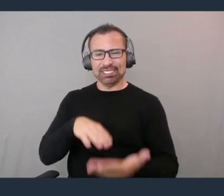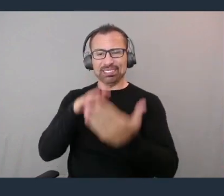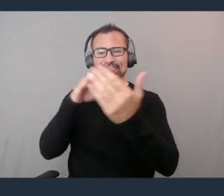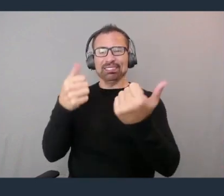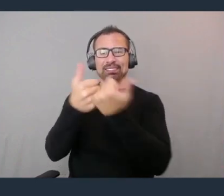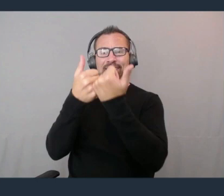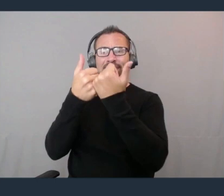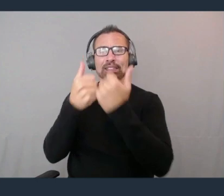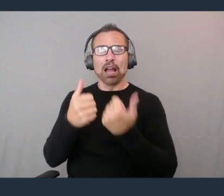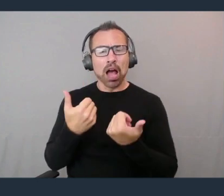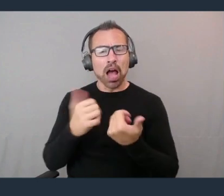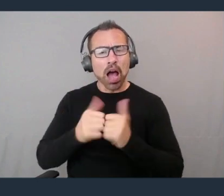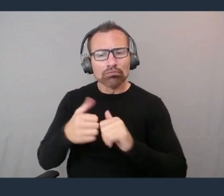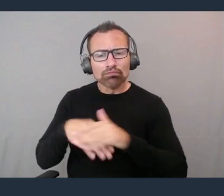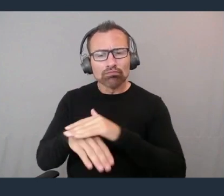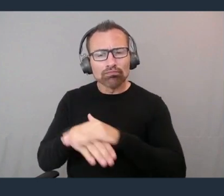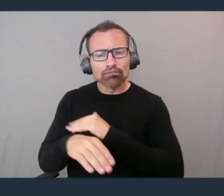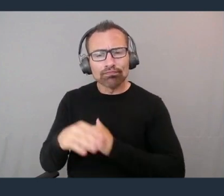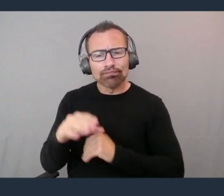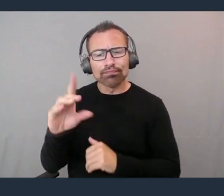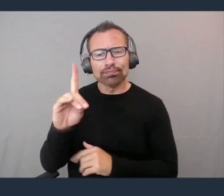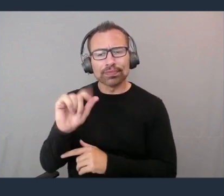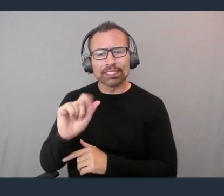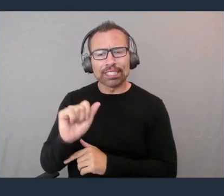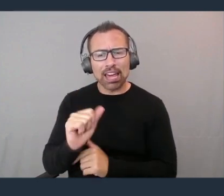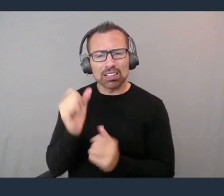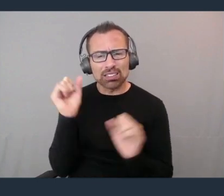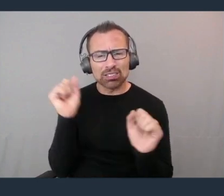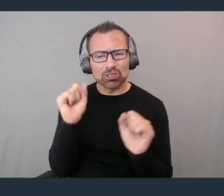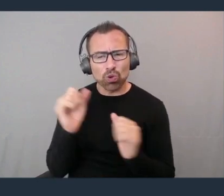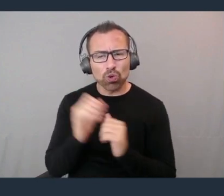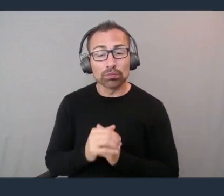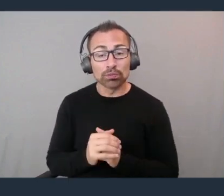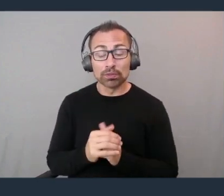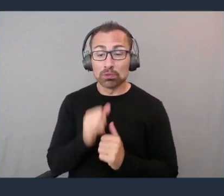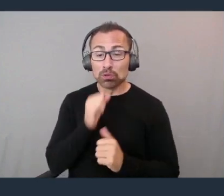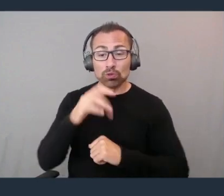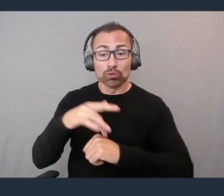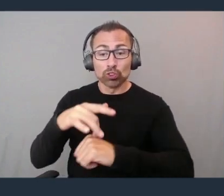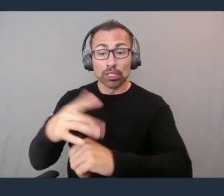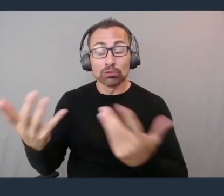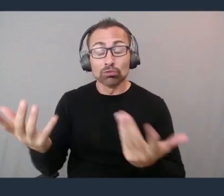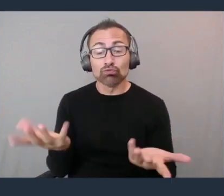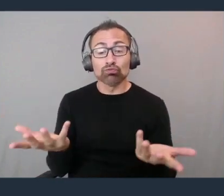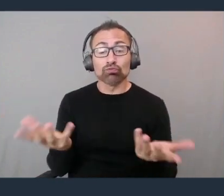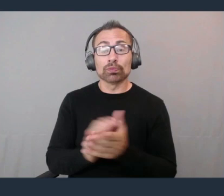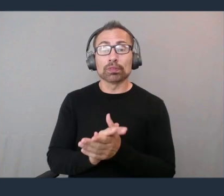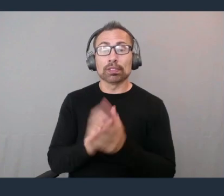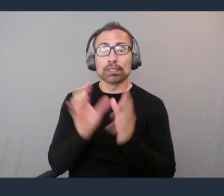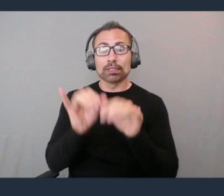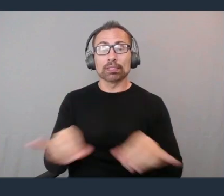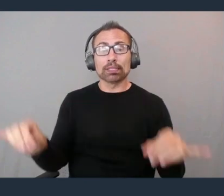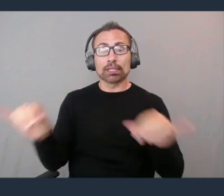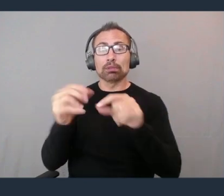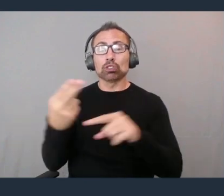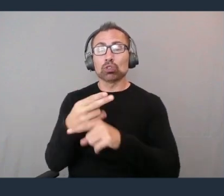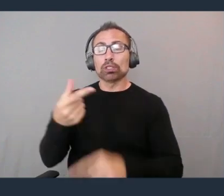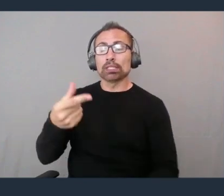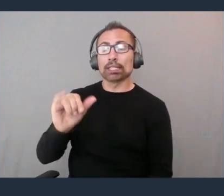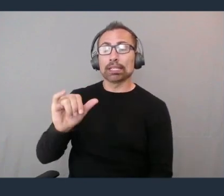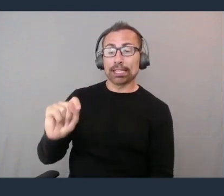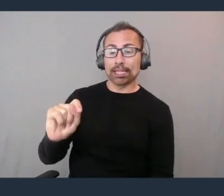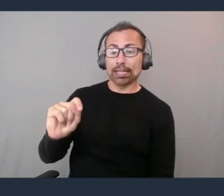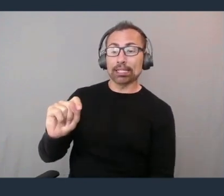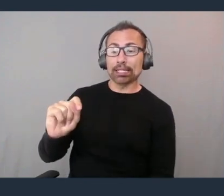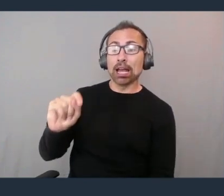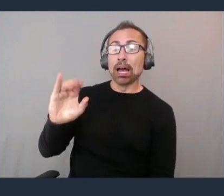data. The most common way to access data in Amazon S3 is to use the GetObject API. For